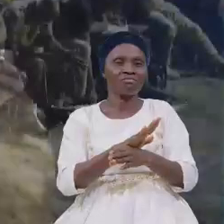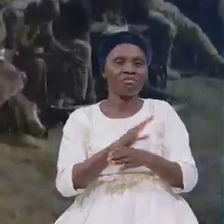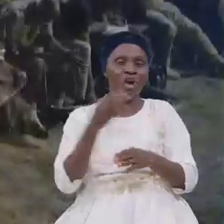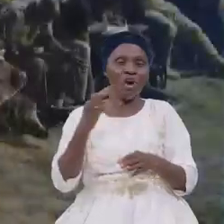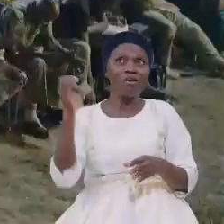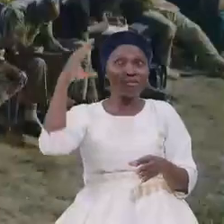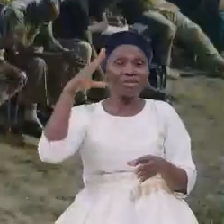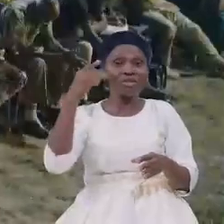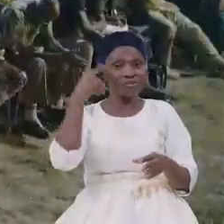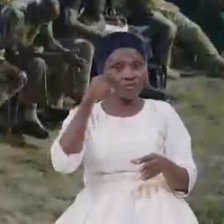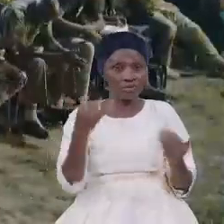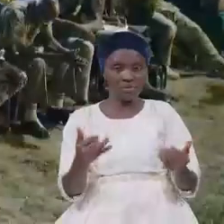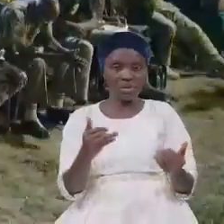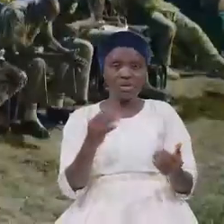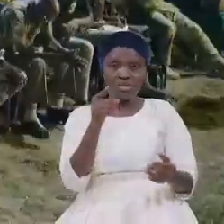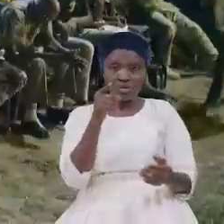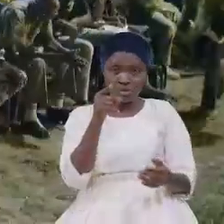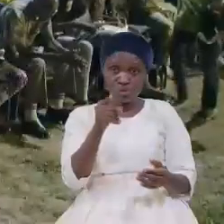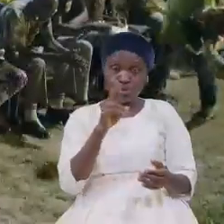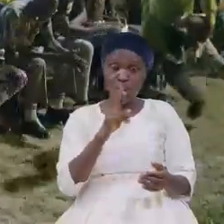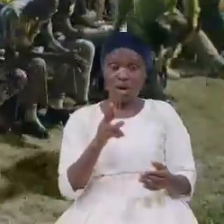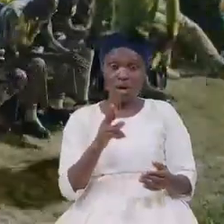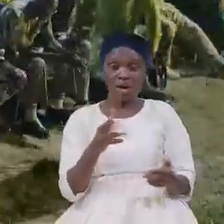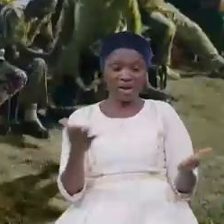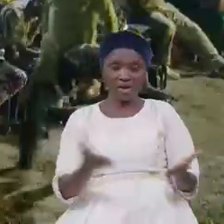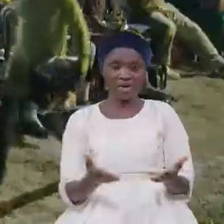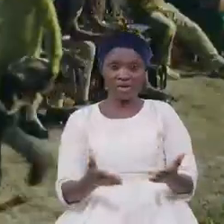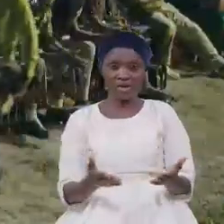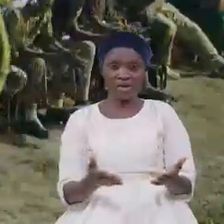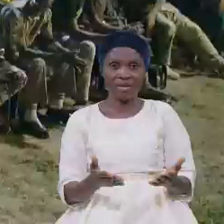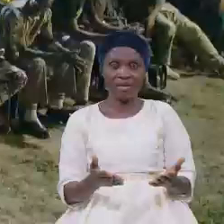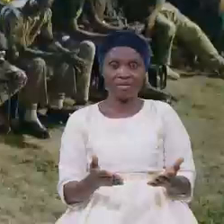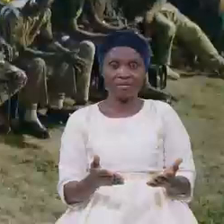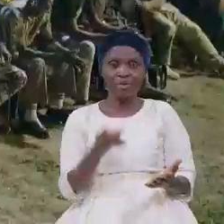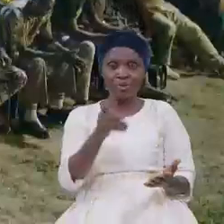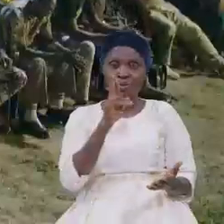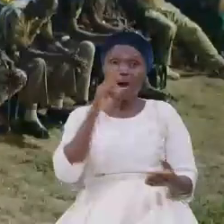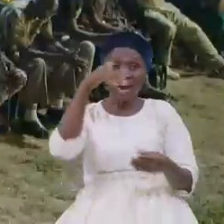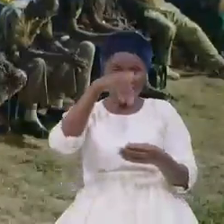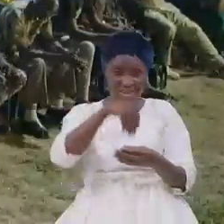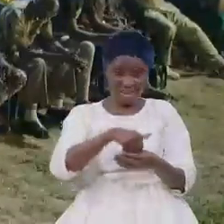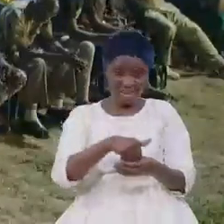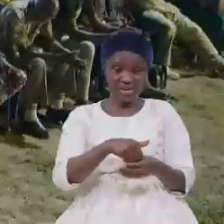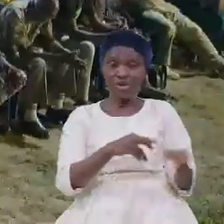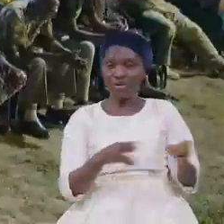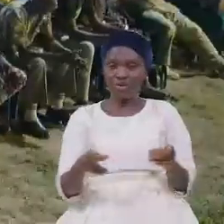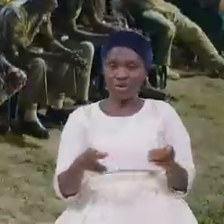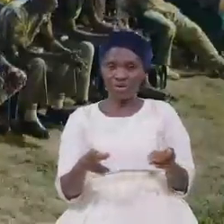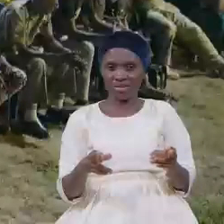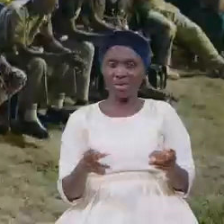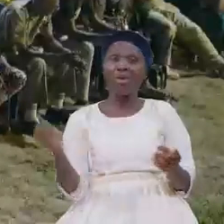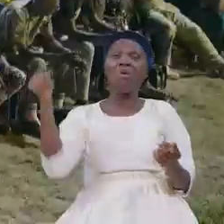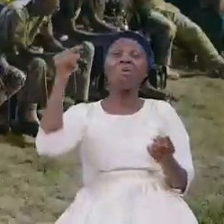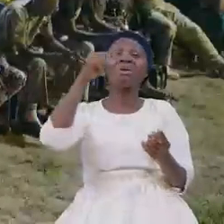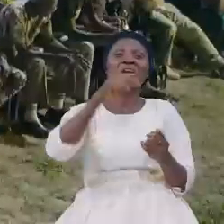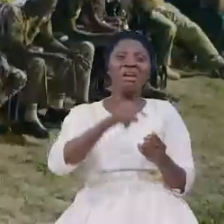hand. You are in except you count yourself out. You have except you make yourself